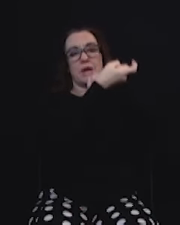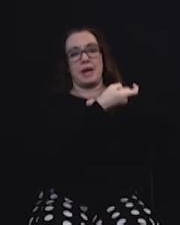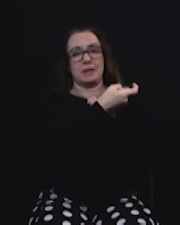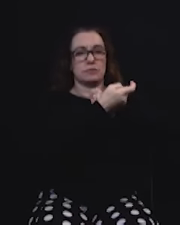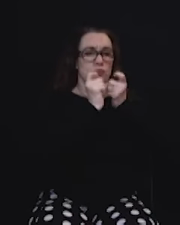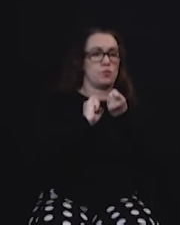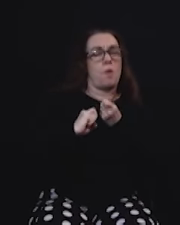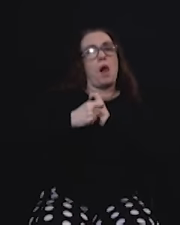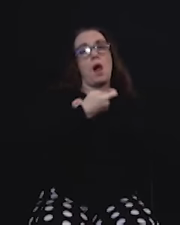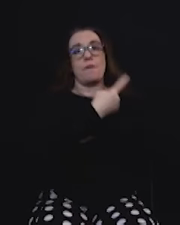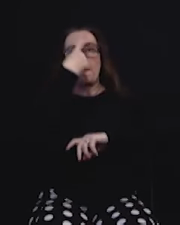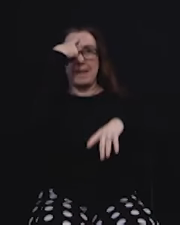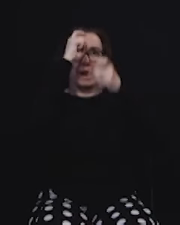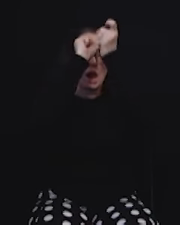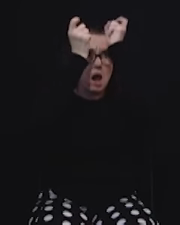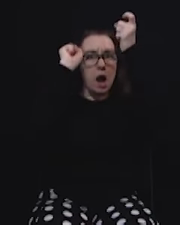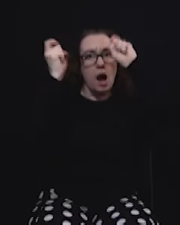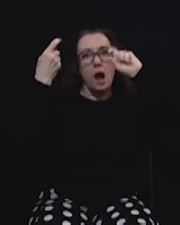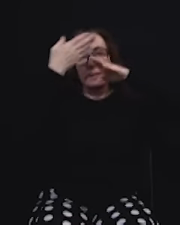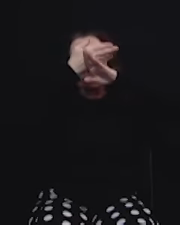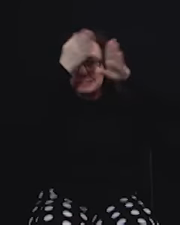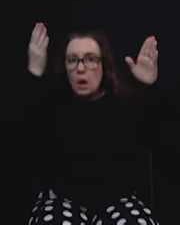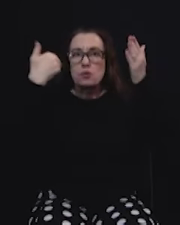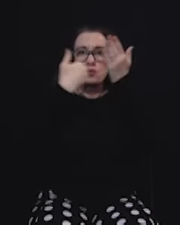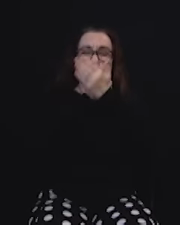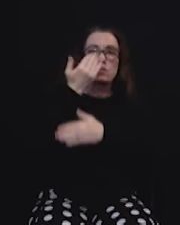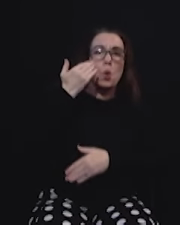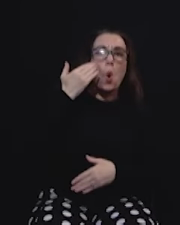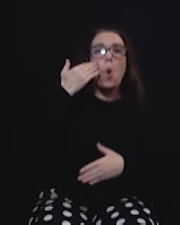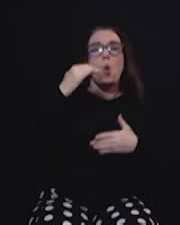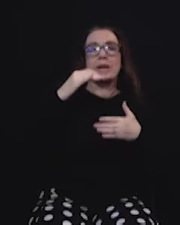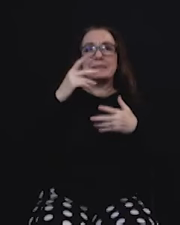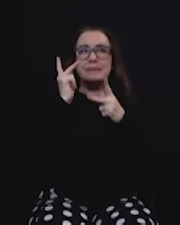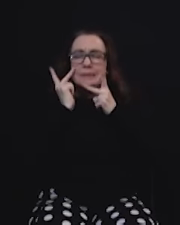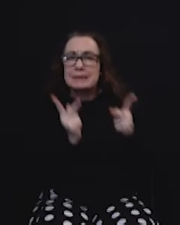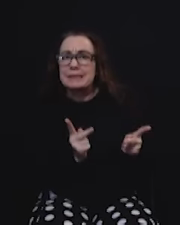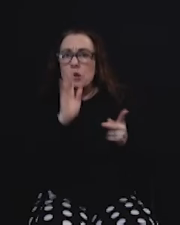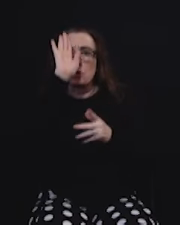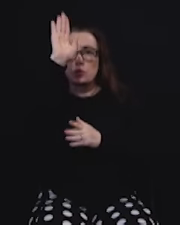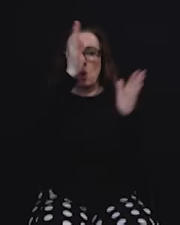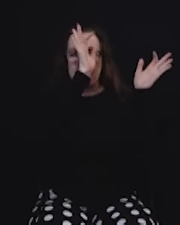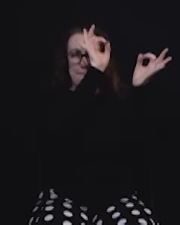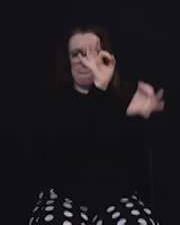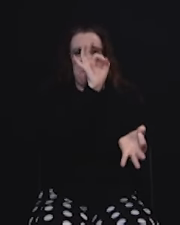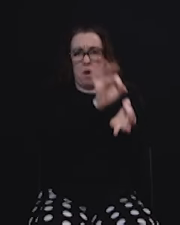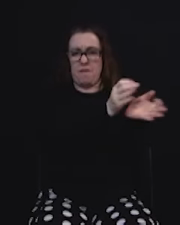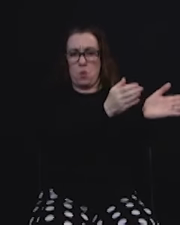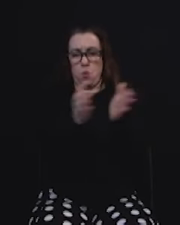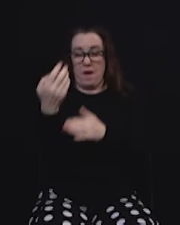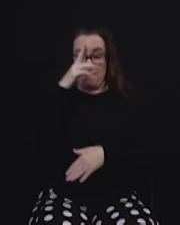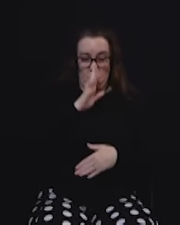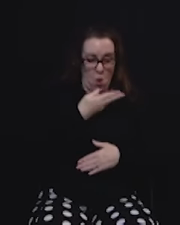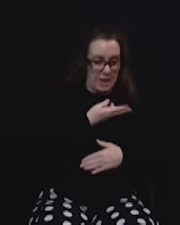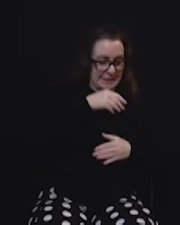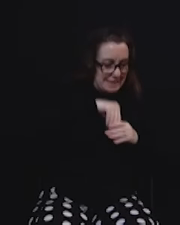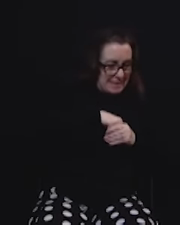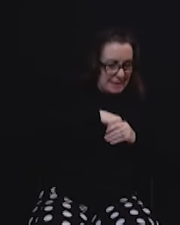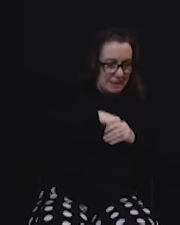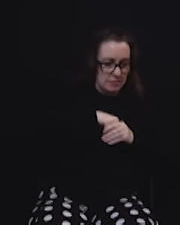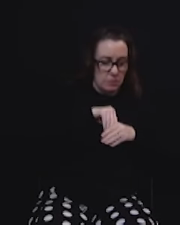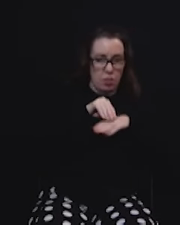renew our minds so that we might know and discern what is your good and perfect will for us and in us and through us.